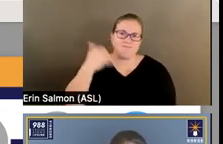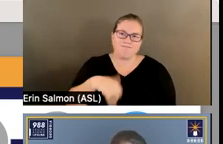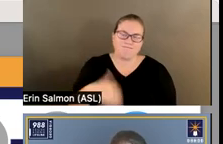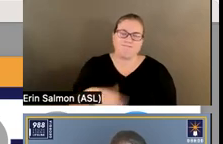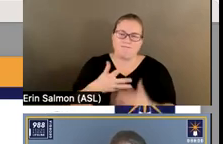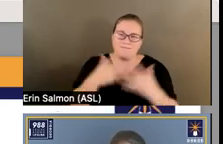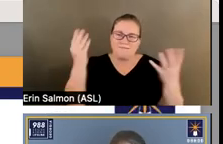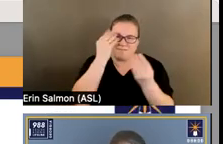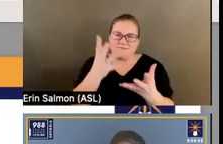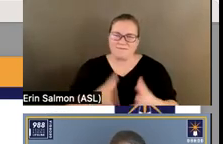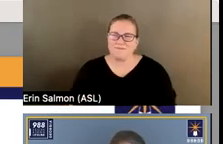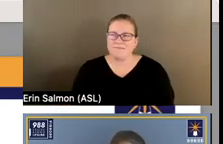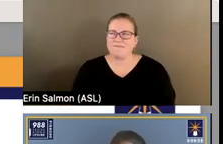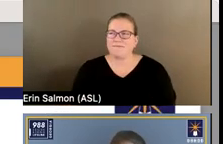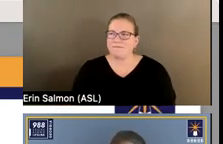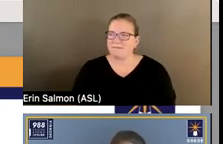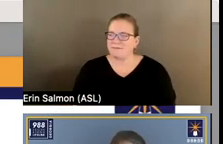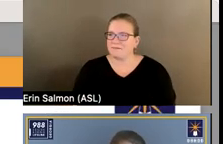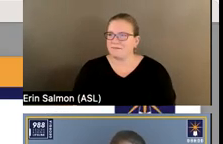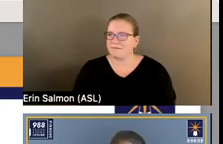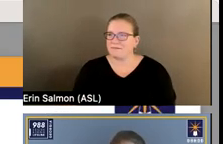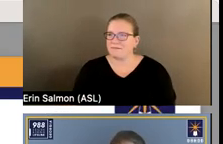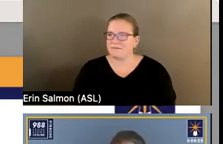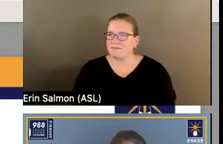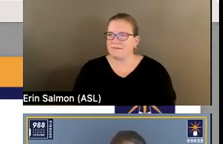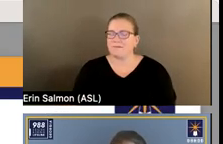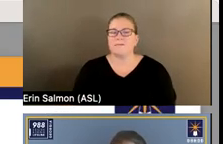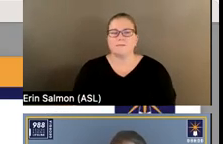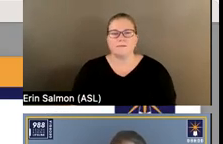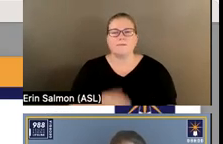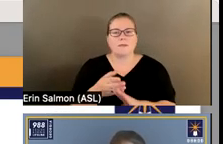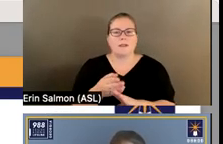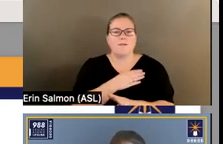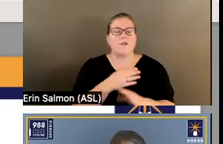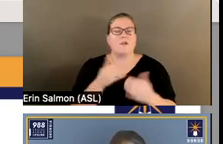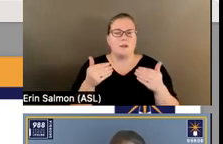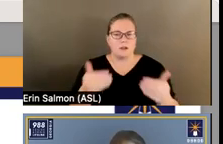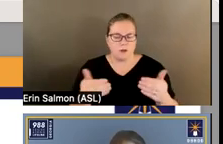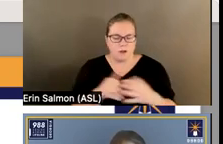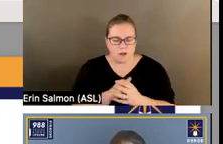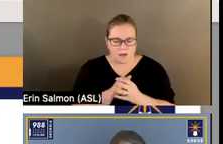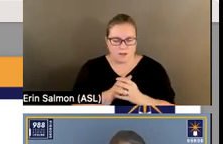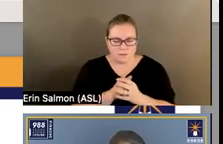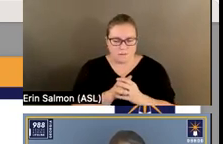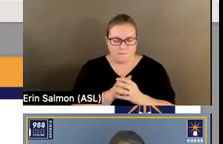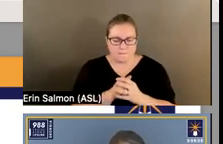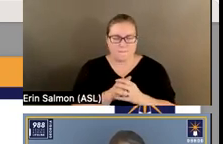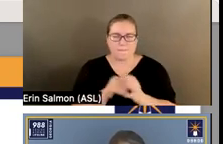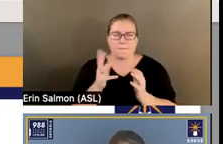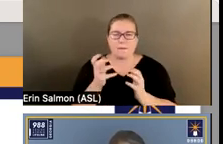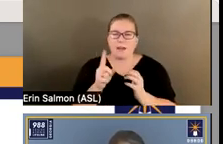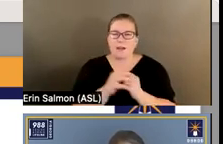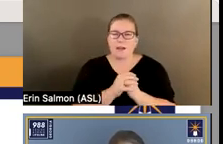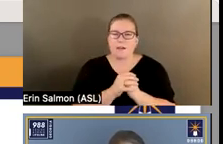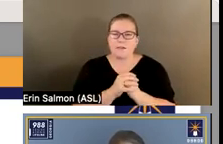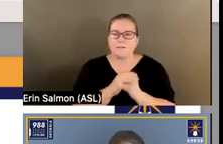Next slide, please. So before we move on to our next topic of the day, I want to take a moment to just kind